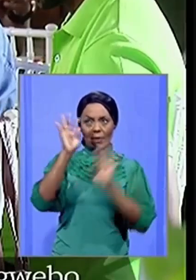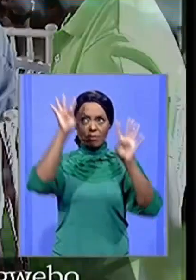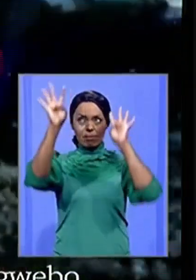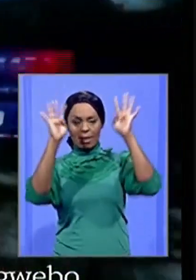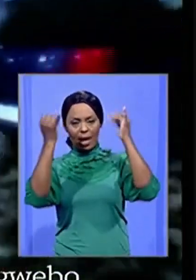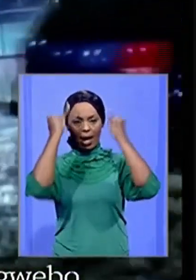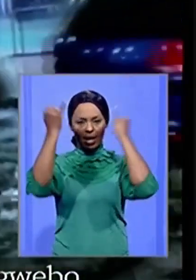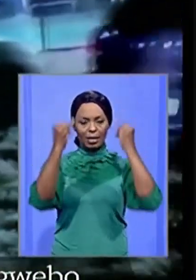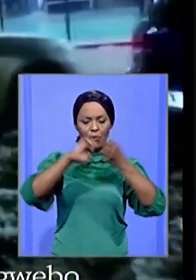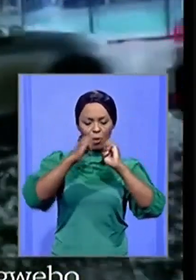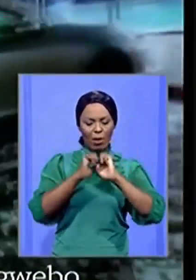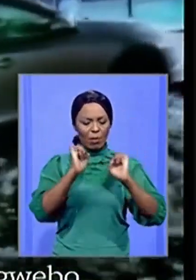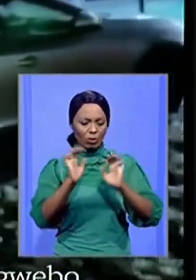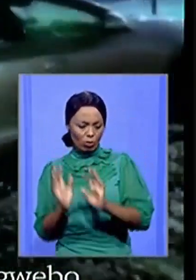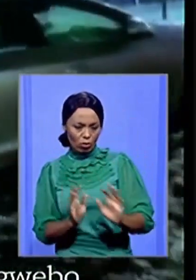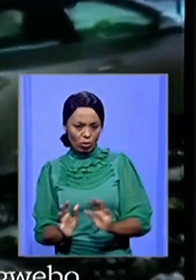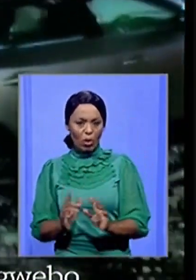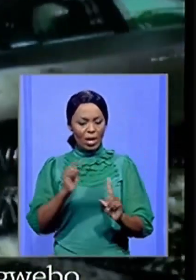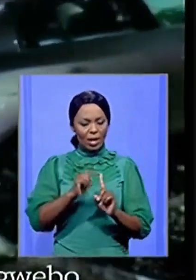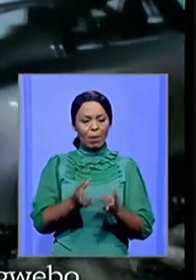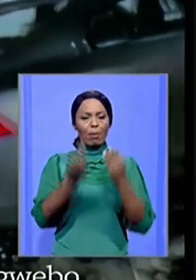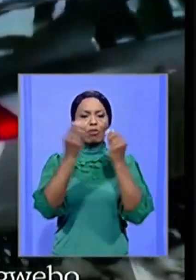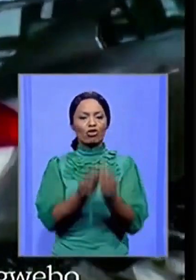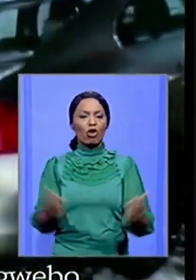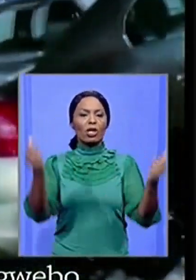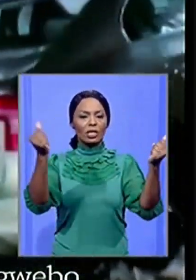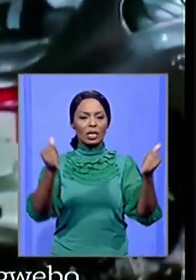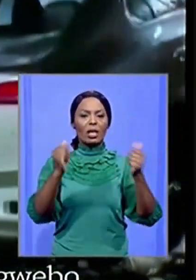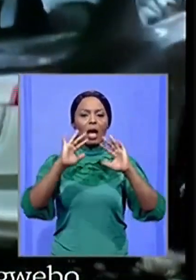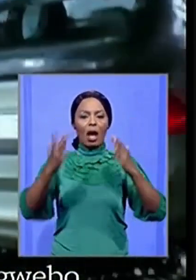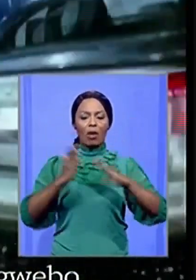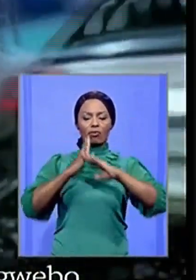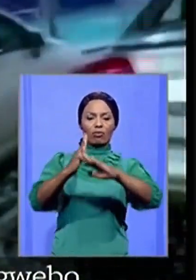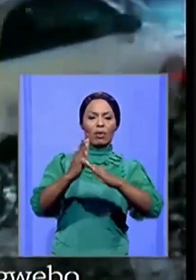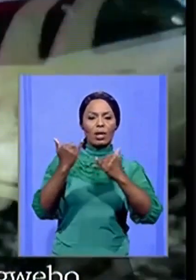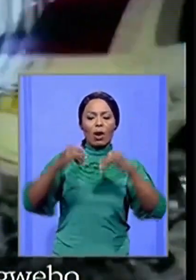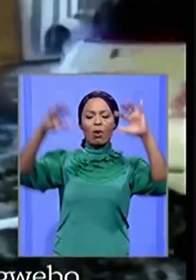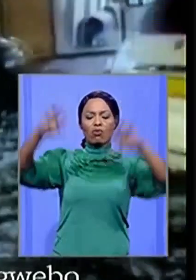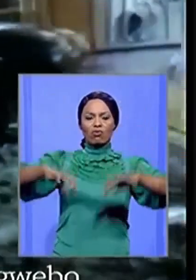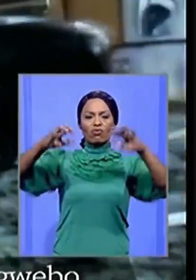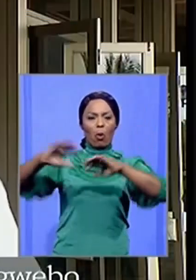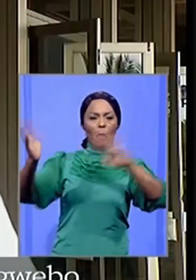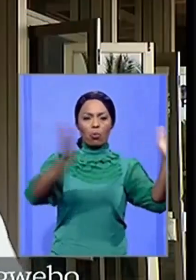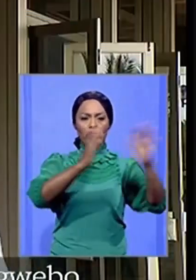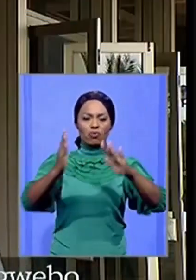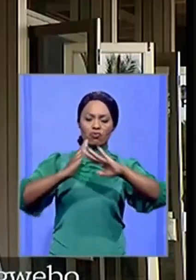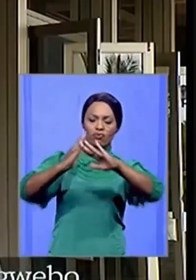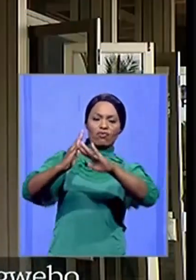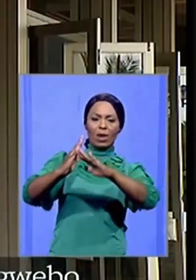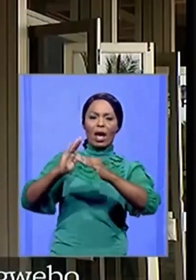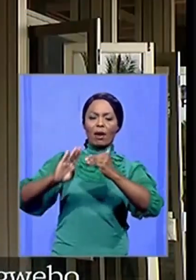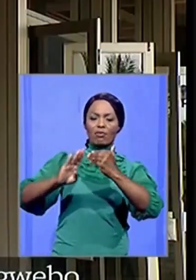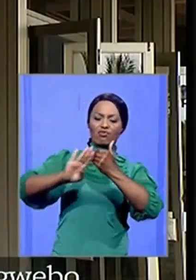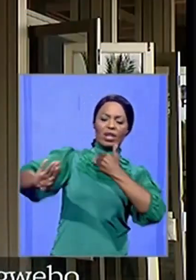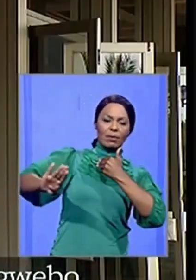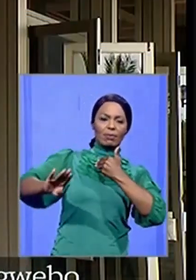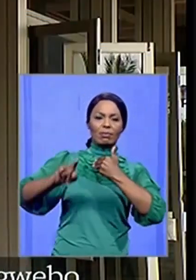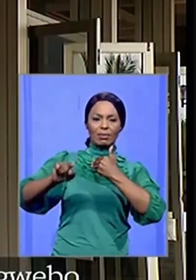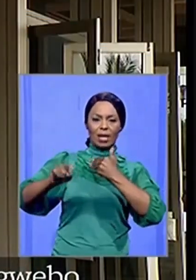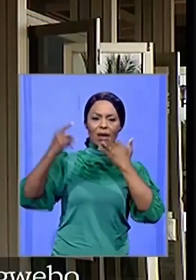Yena a fenya morago ga go tla ka tsharabololo ya go thibela go senywa ga dikoloi ke dipula tša matla ka dibe. They provide